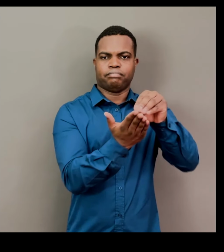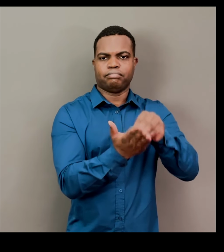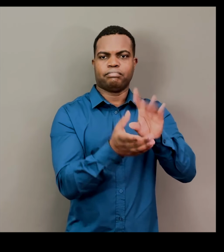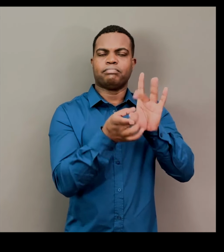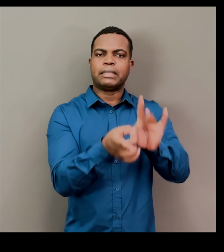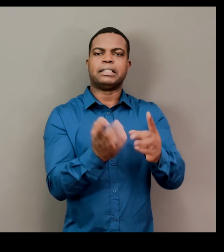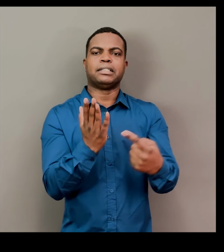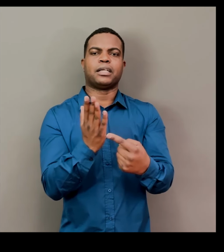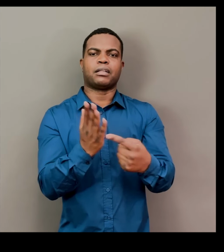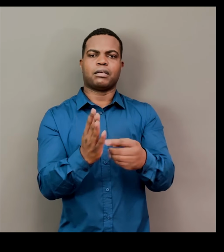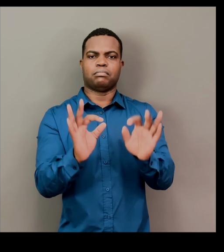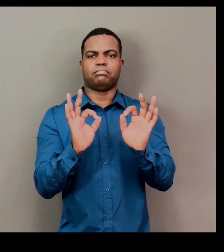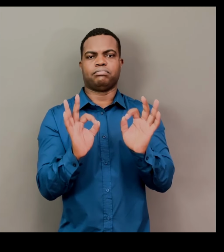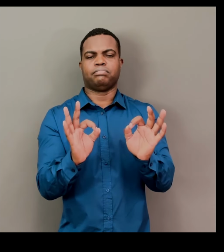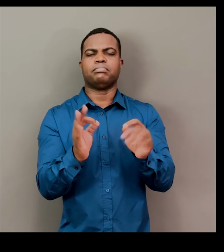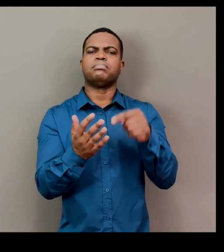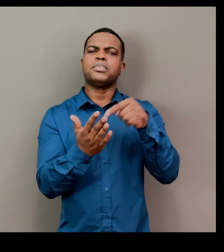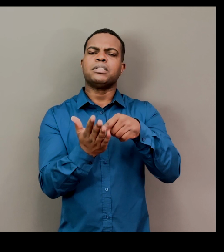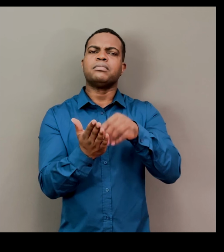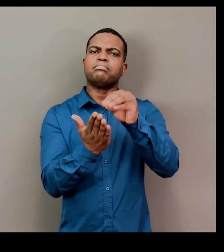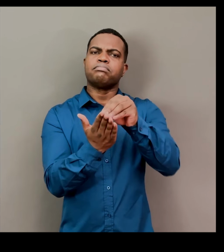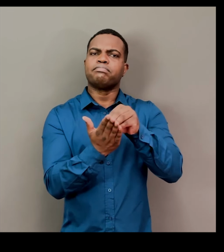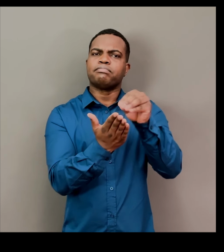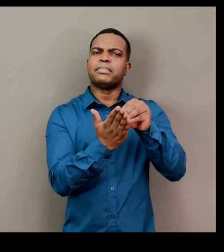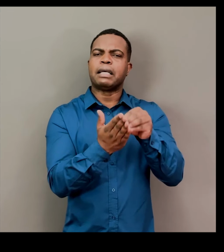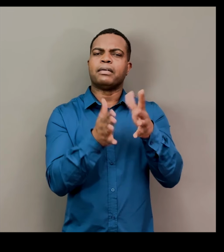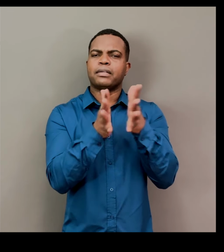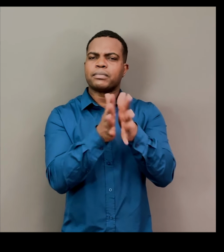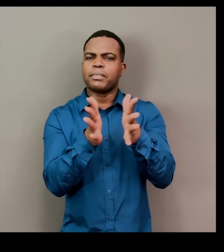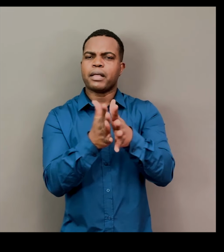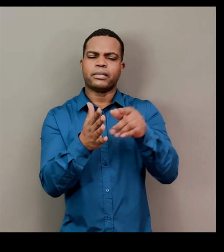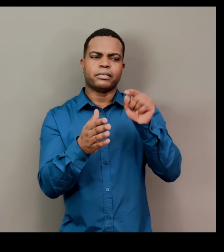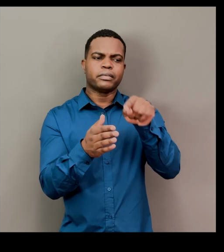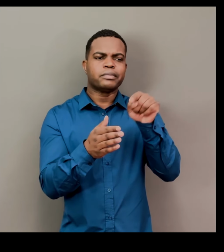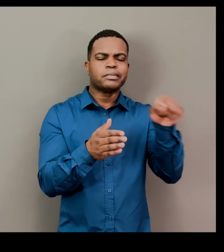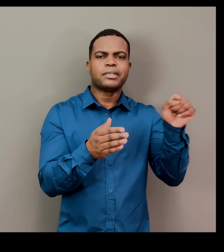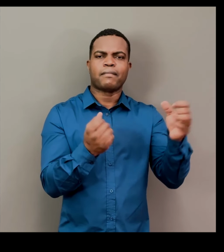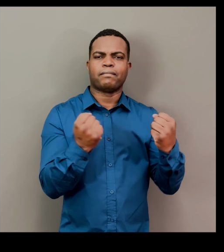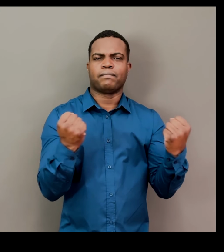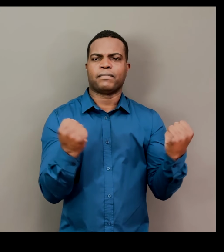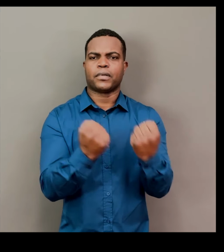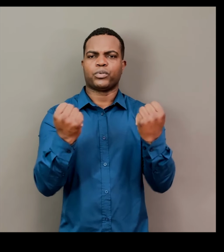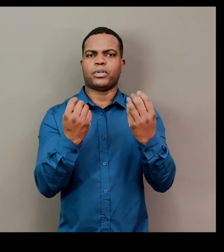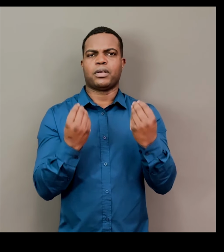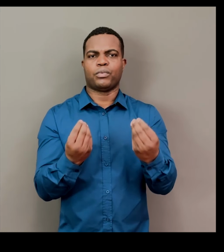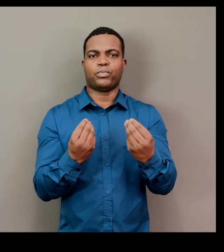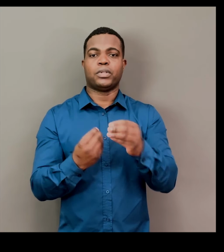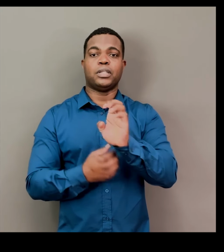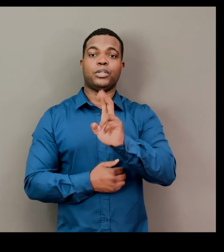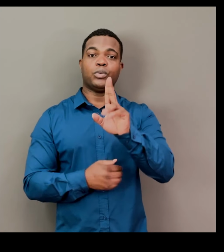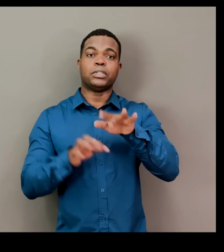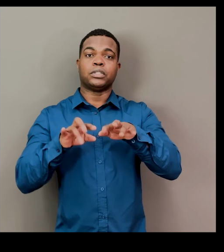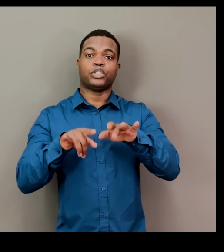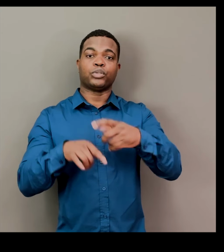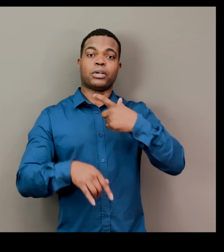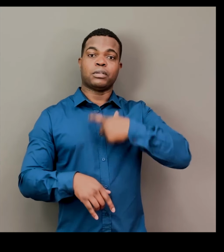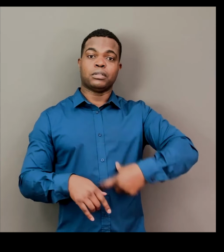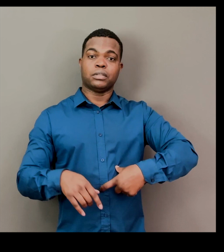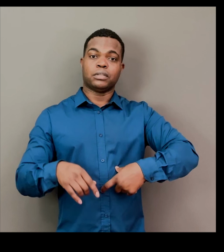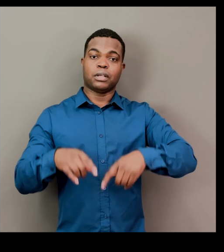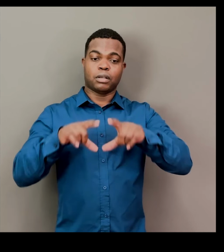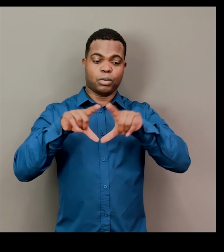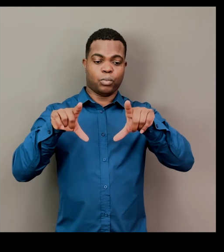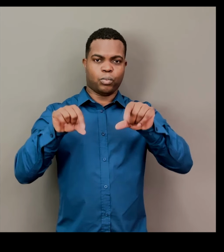technical specifications describing the functioning of the wallet and the first version of the EU Digital Identity Wallet